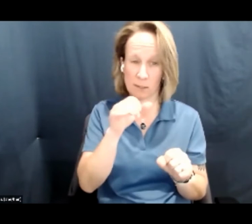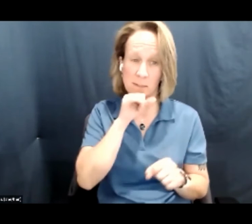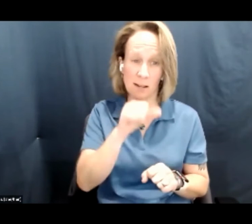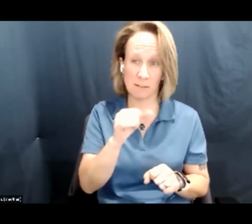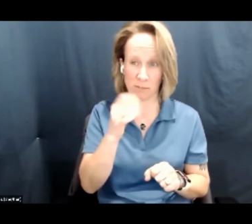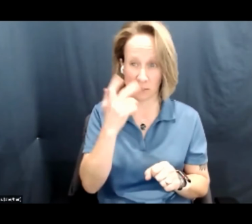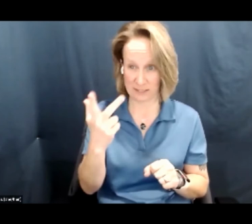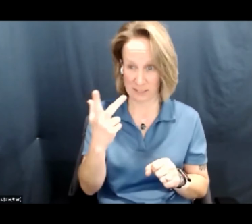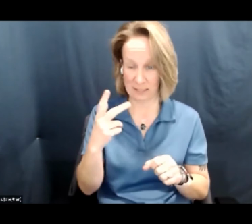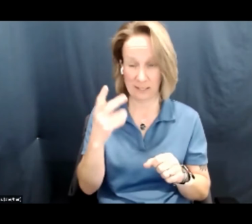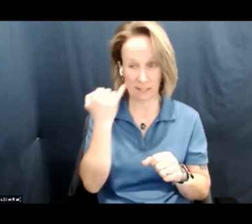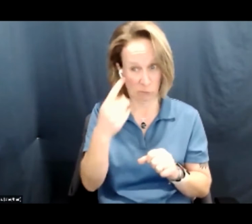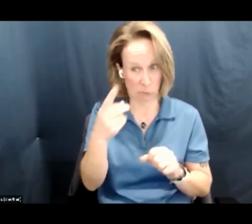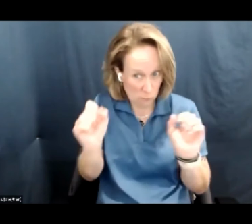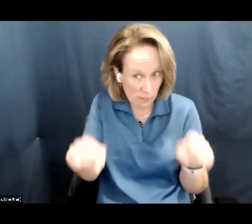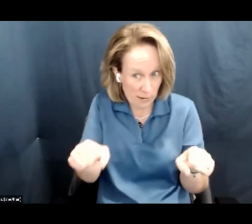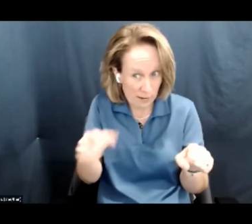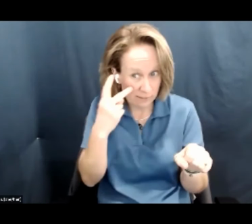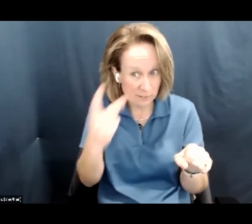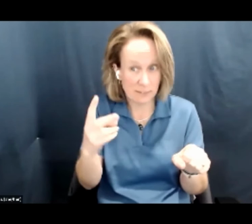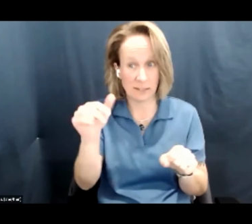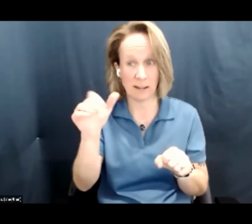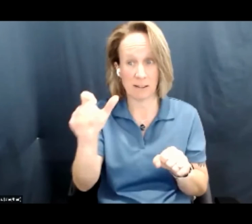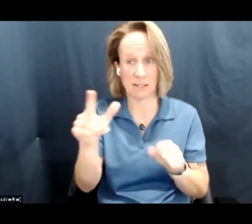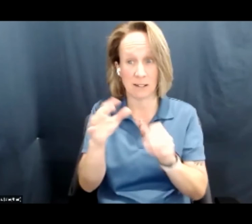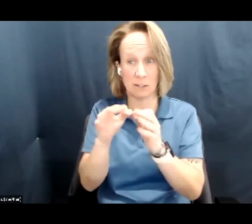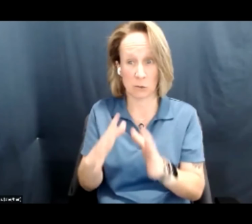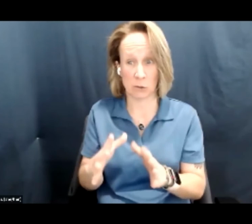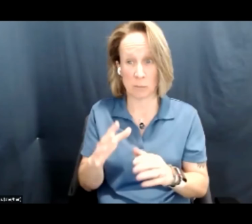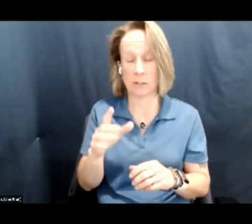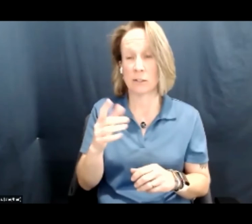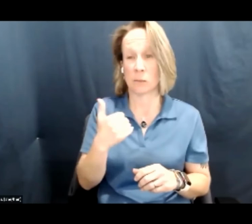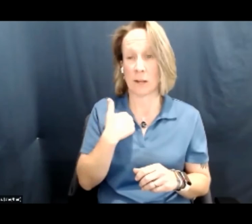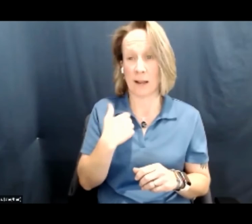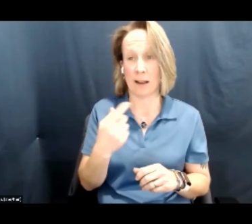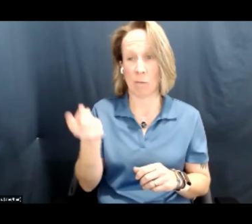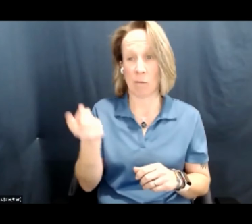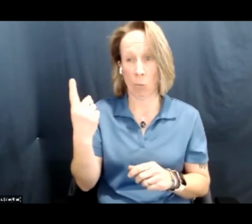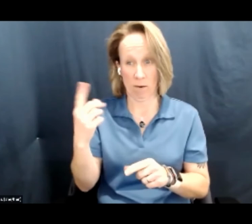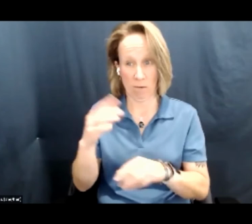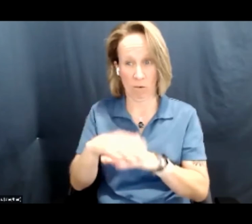our ASL interpreters, but there's 2 of them on the screen, please let us know in the chat.